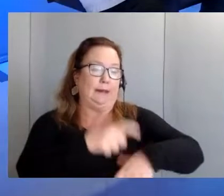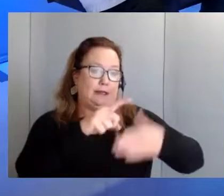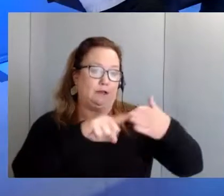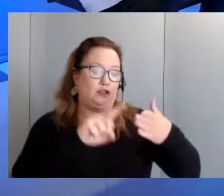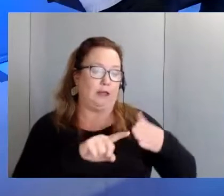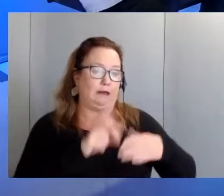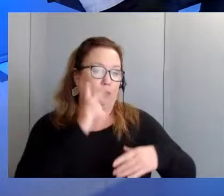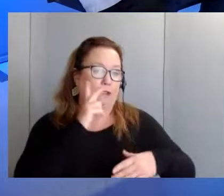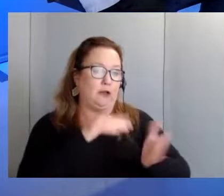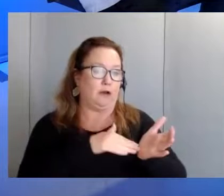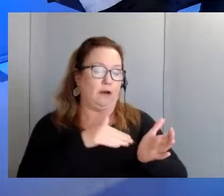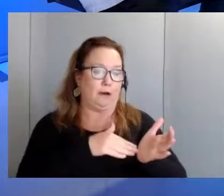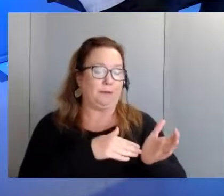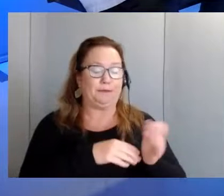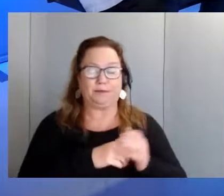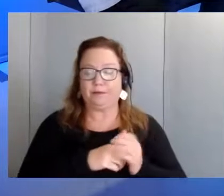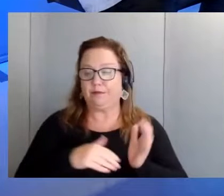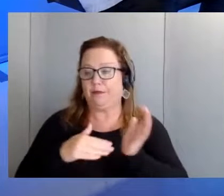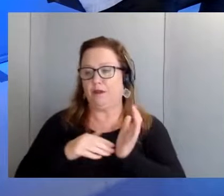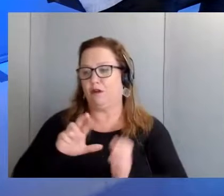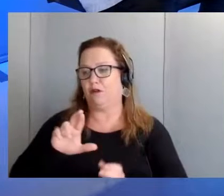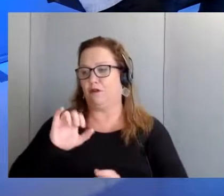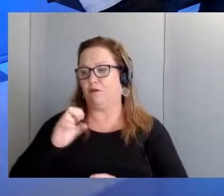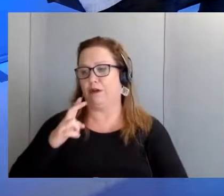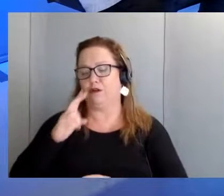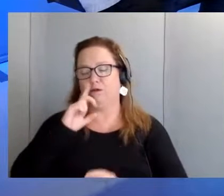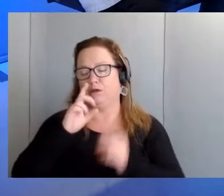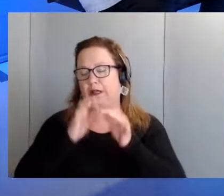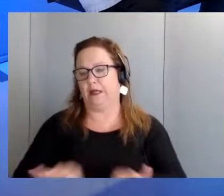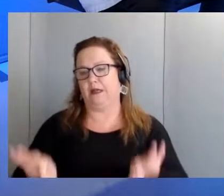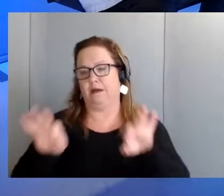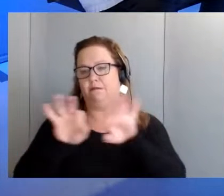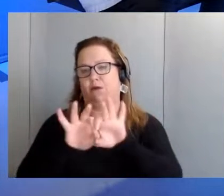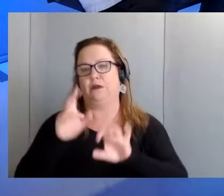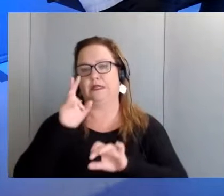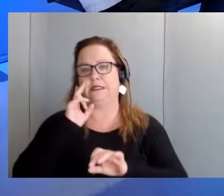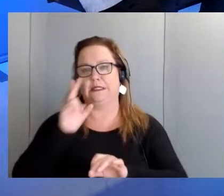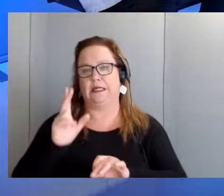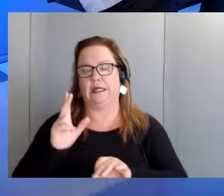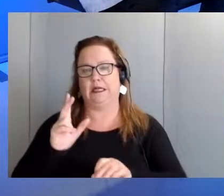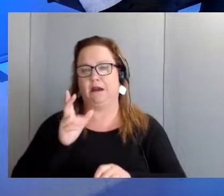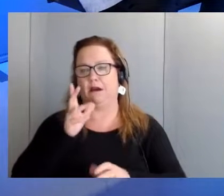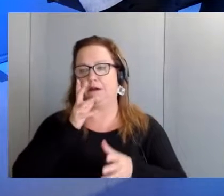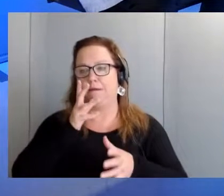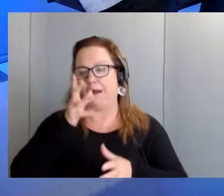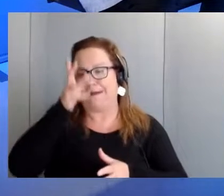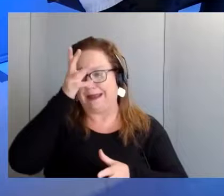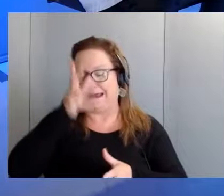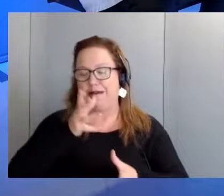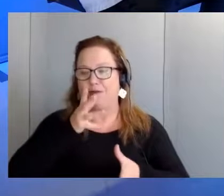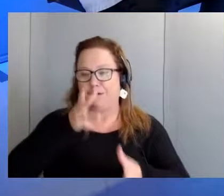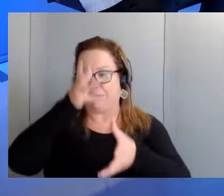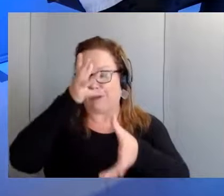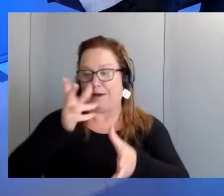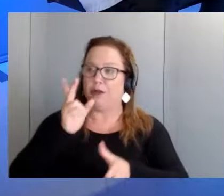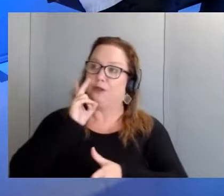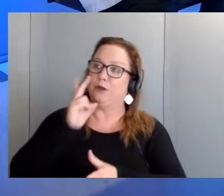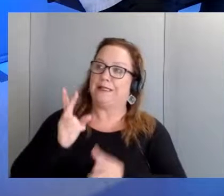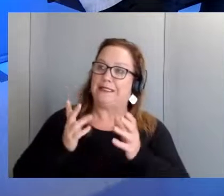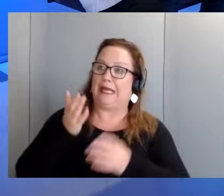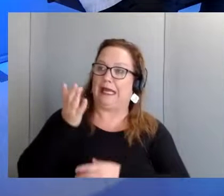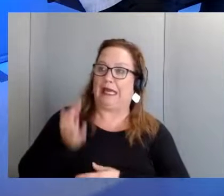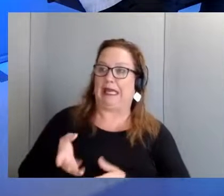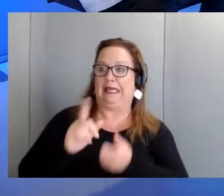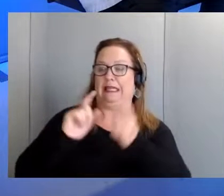Dr. Calendar-Rich, you've always said it's so important to be checking in with our parents, our grandparents, and so that you can mark some of those changes,